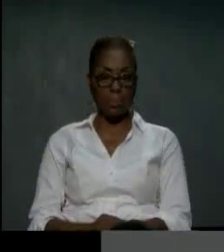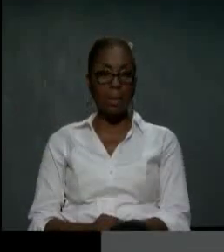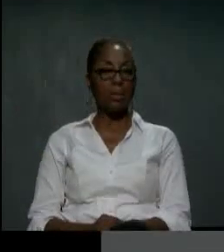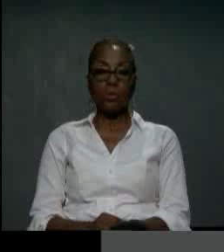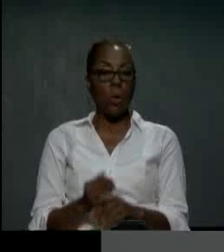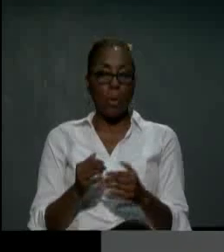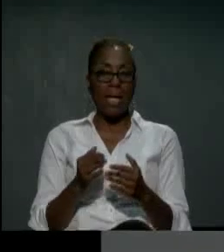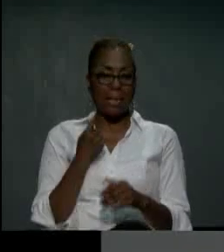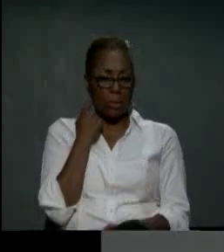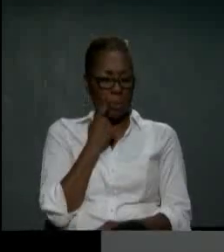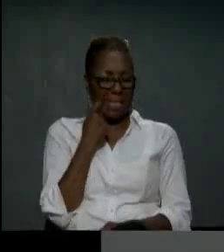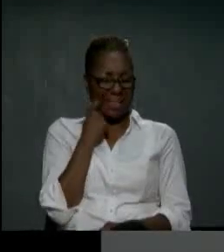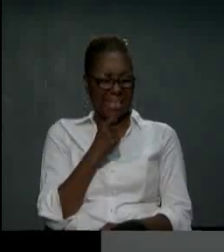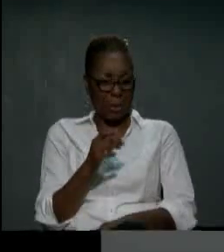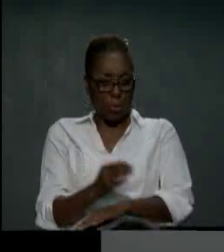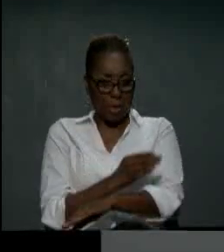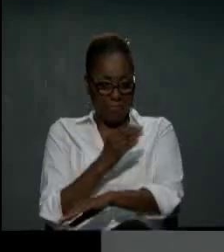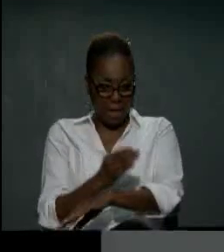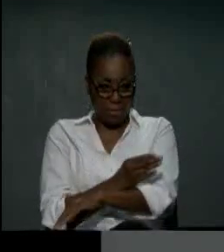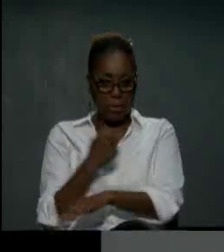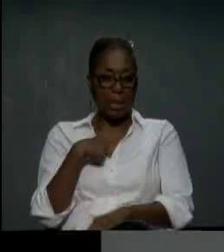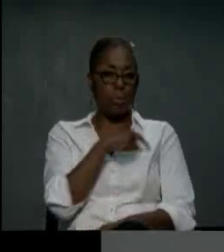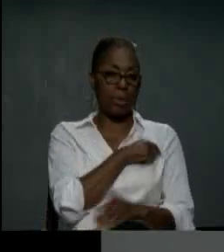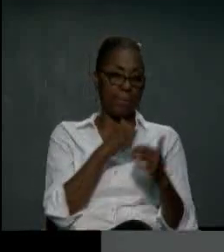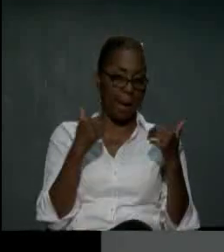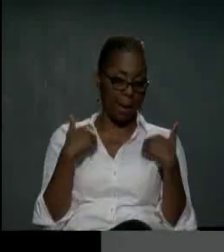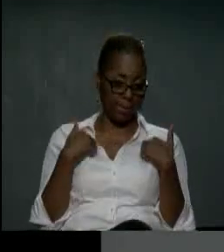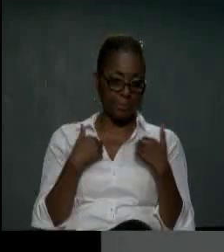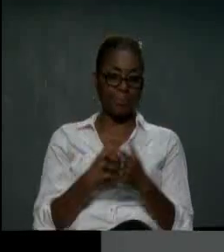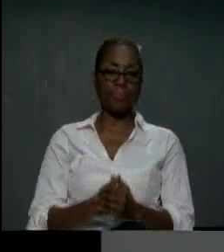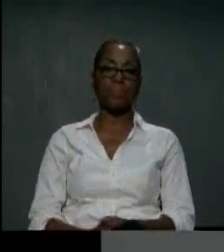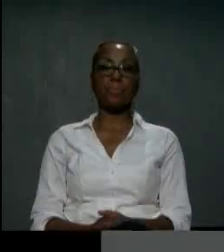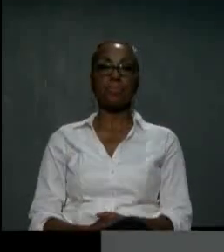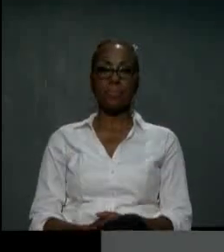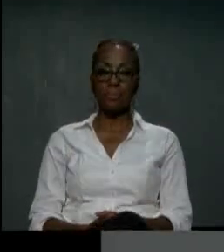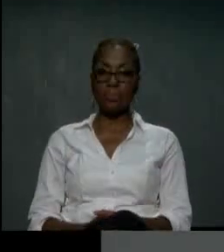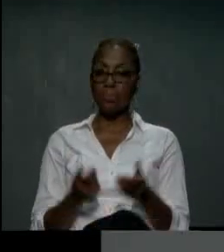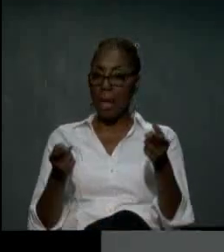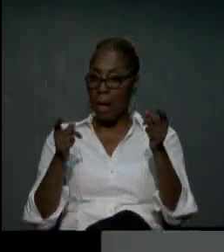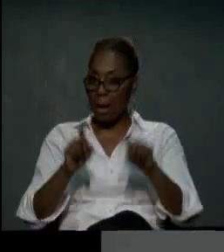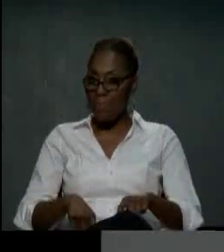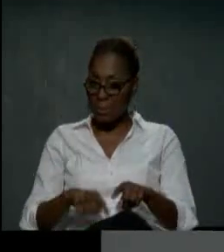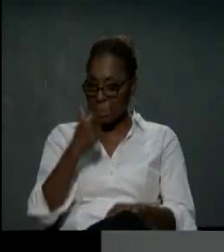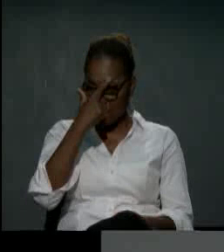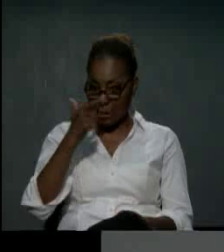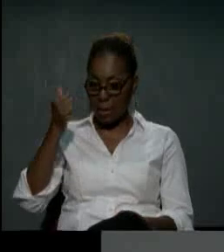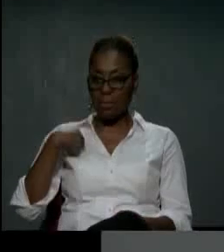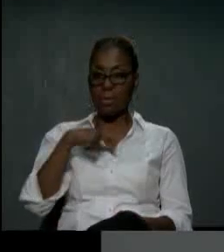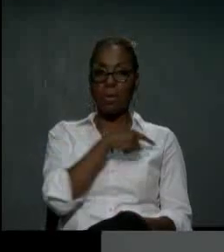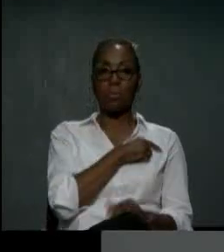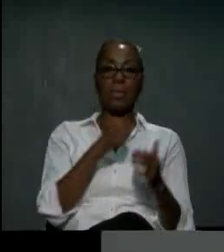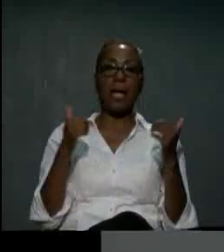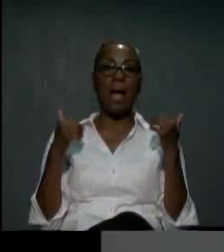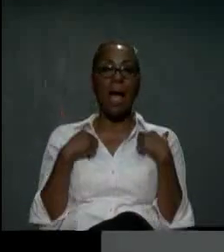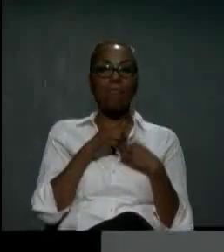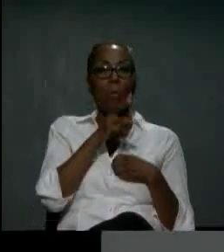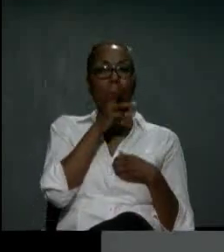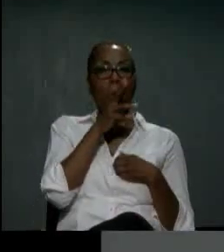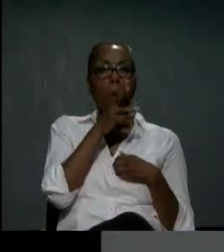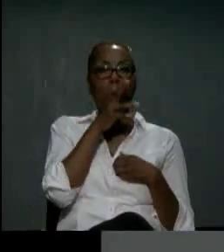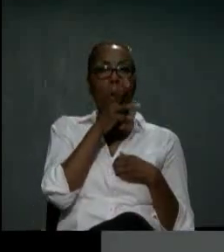The recent renovation that we've had came about because we had